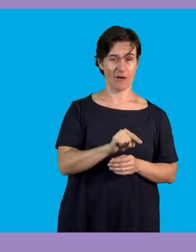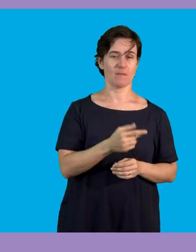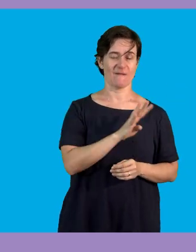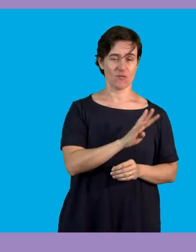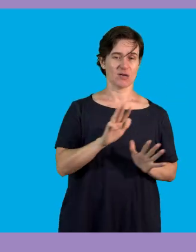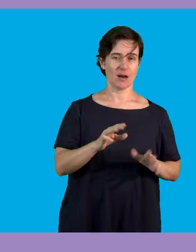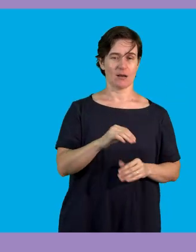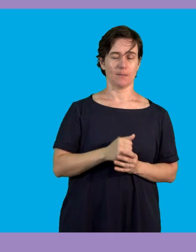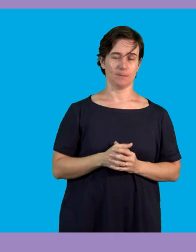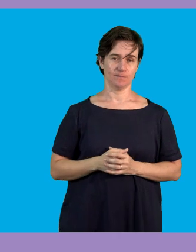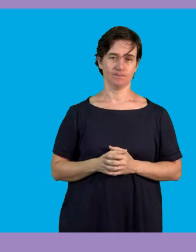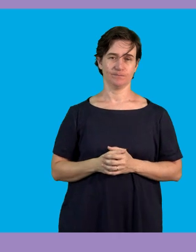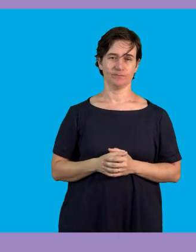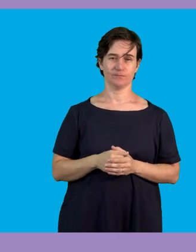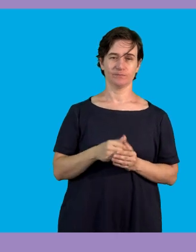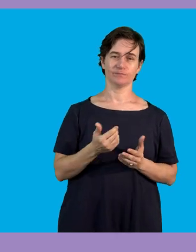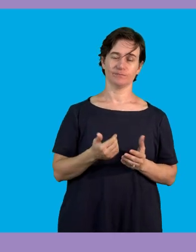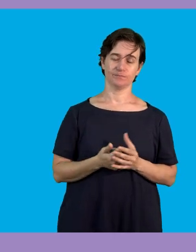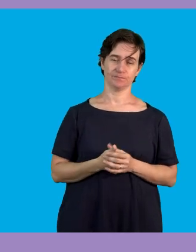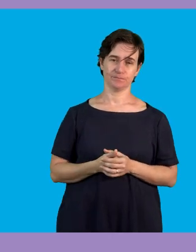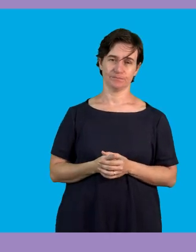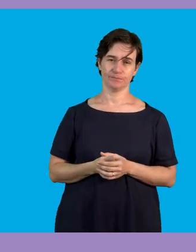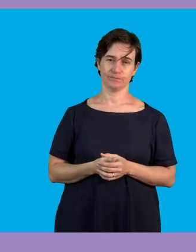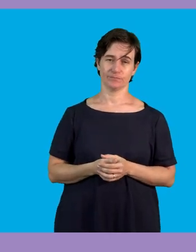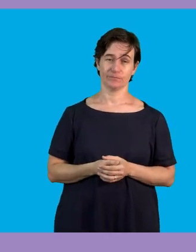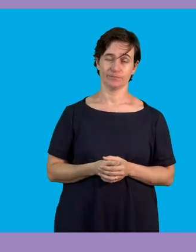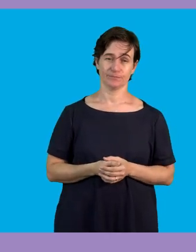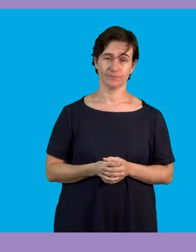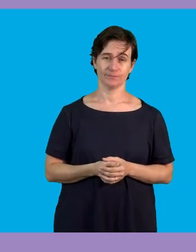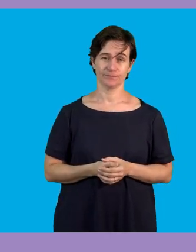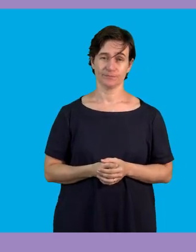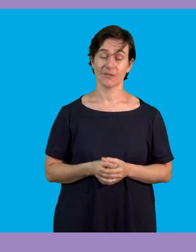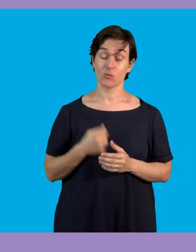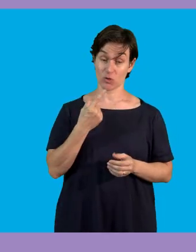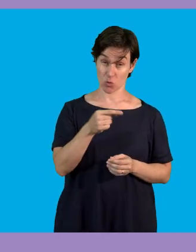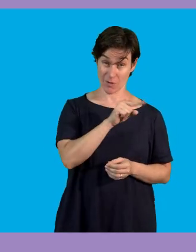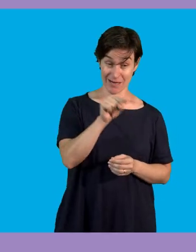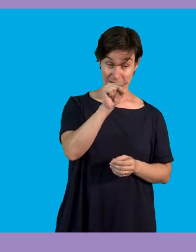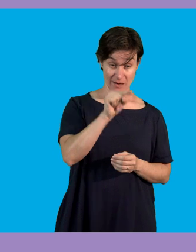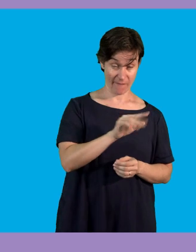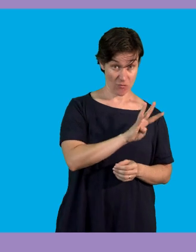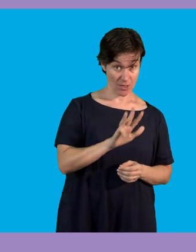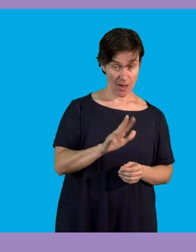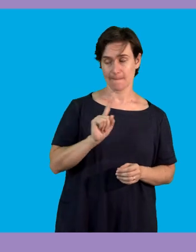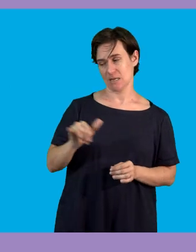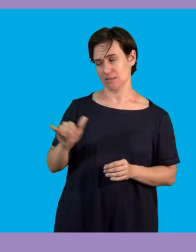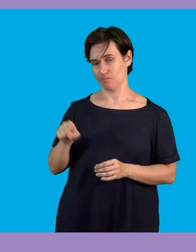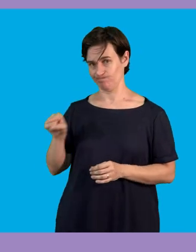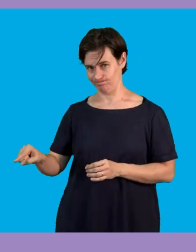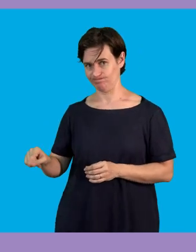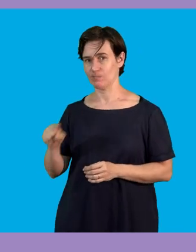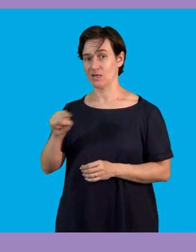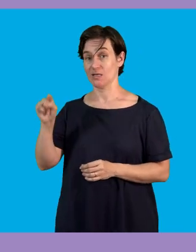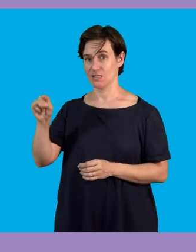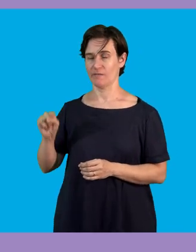1/49. So we then divide by 49 on the left and divide by 49